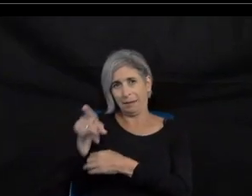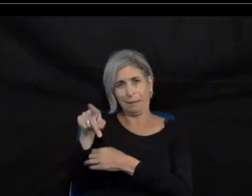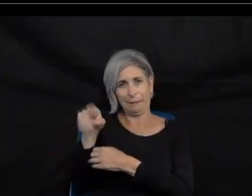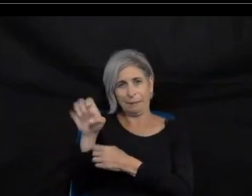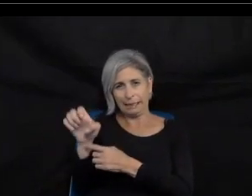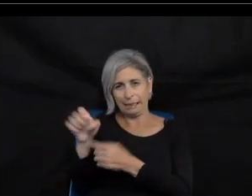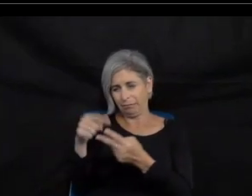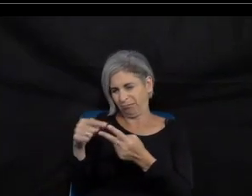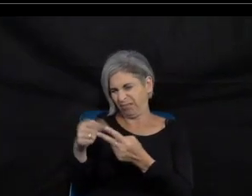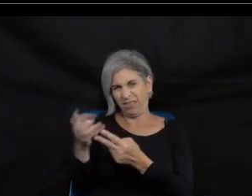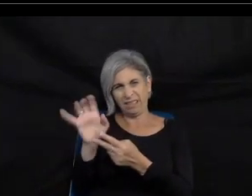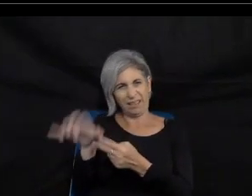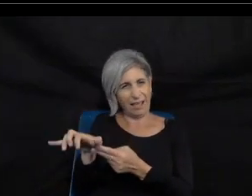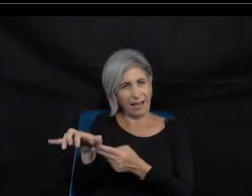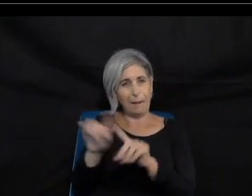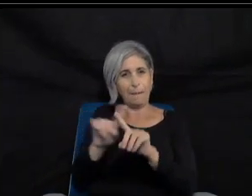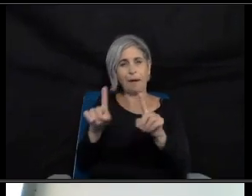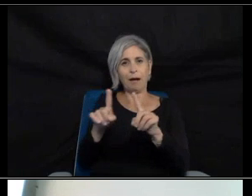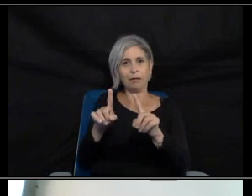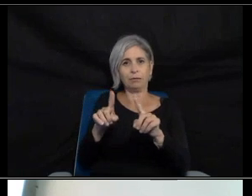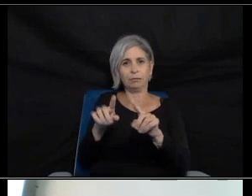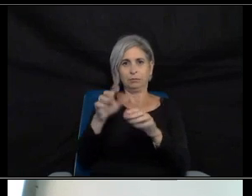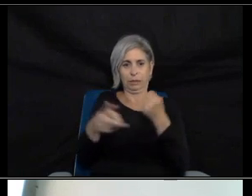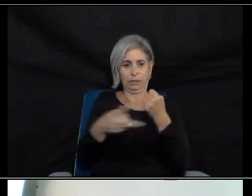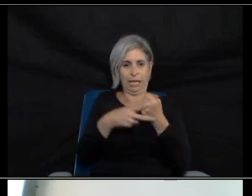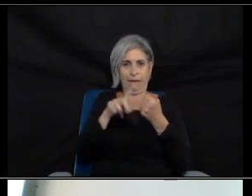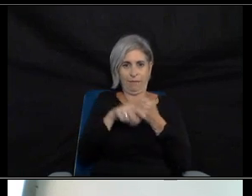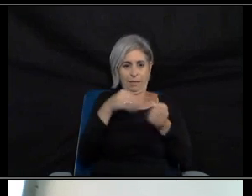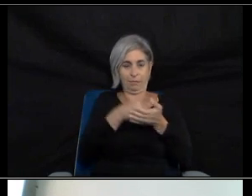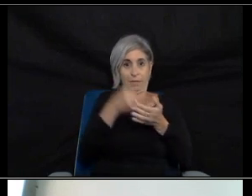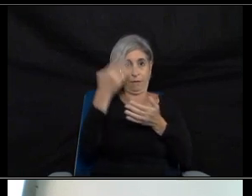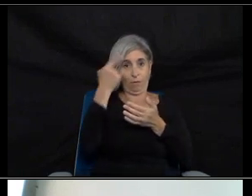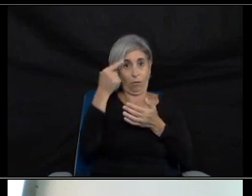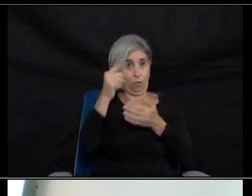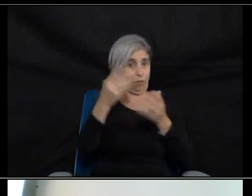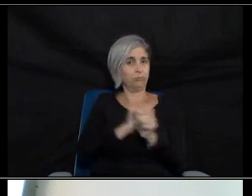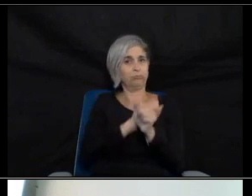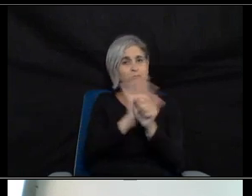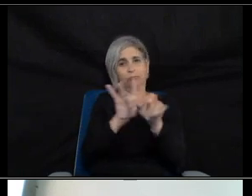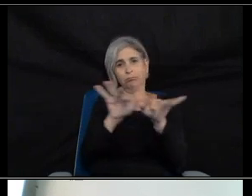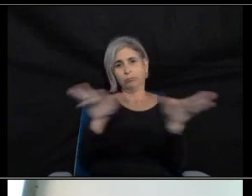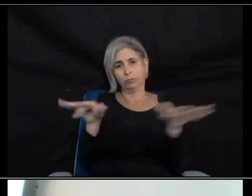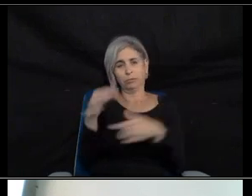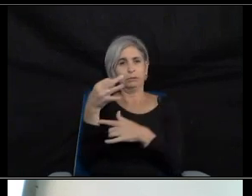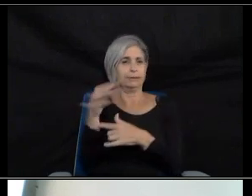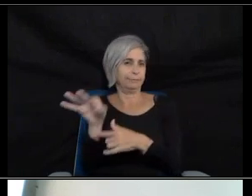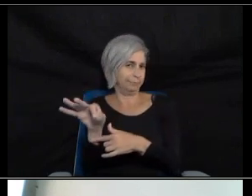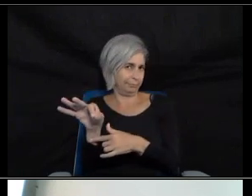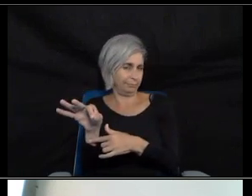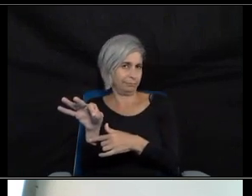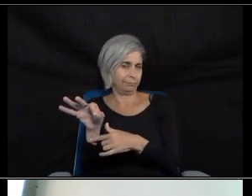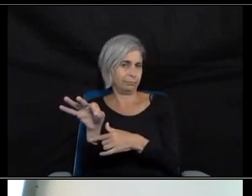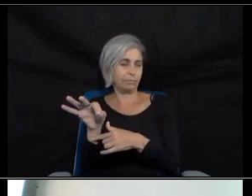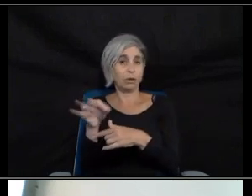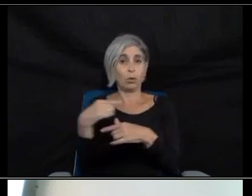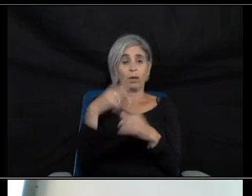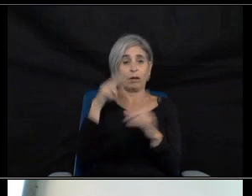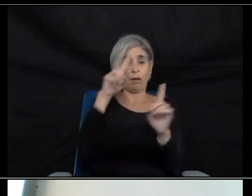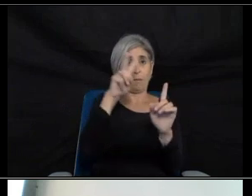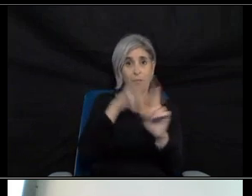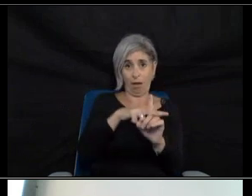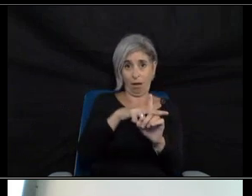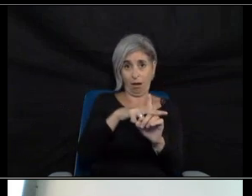that. But they designated this specifically for COVID-19. And what we did, we applied